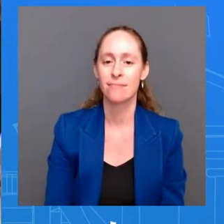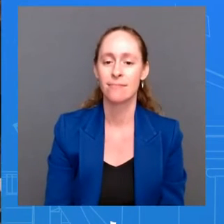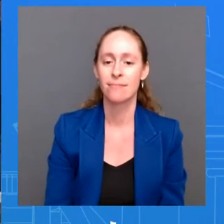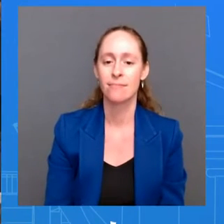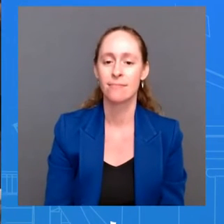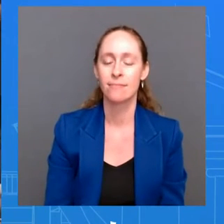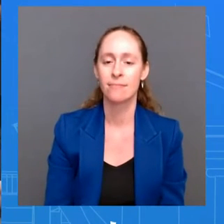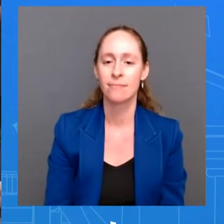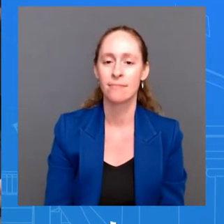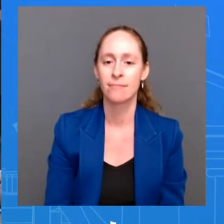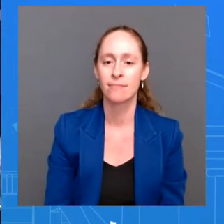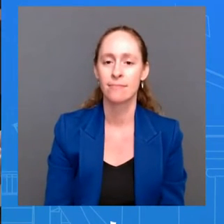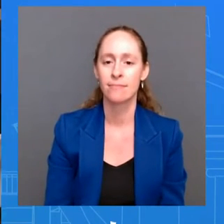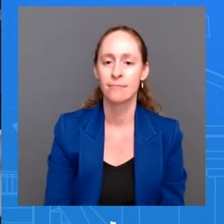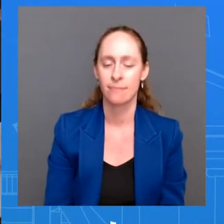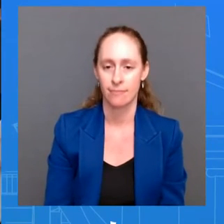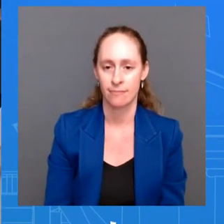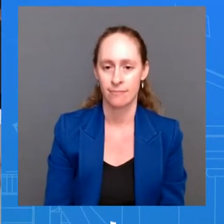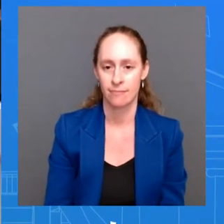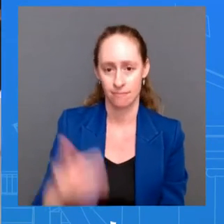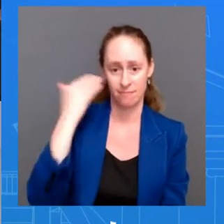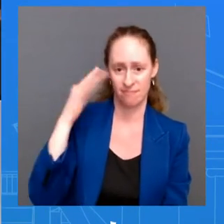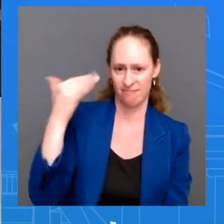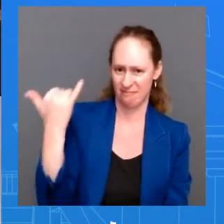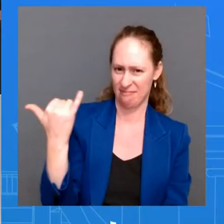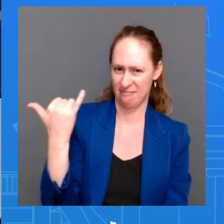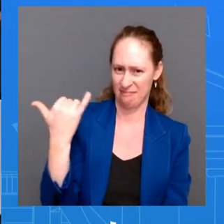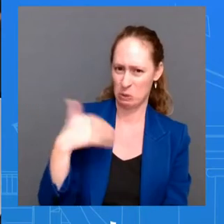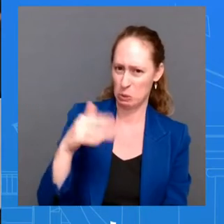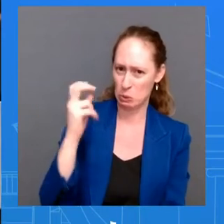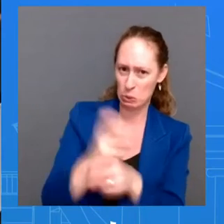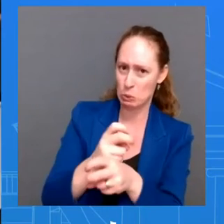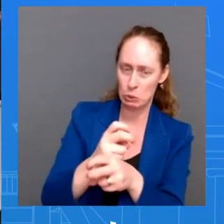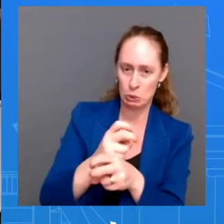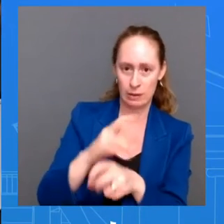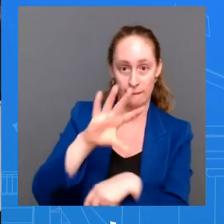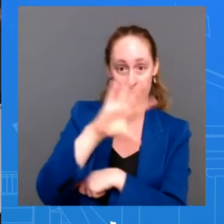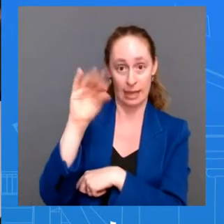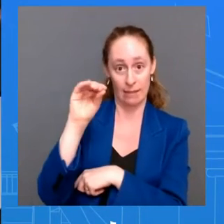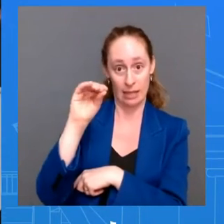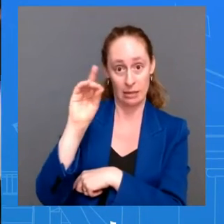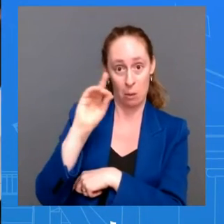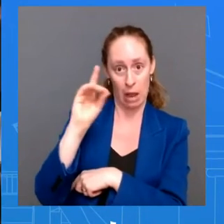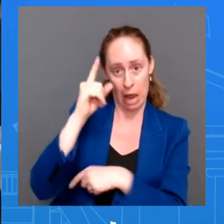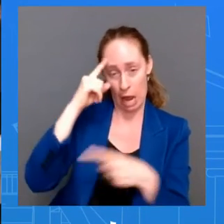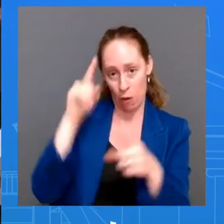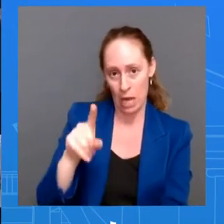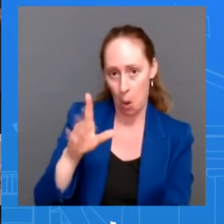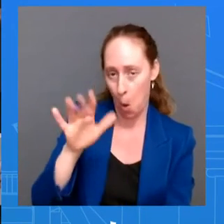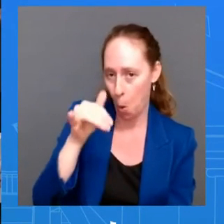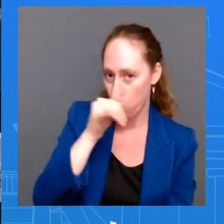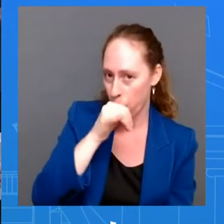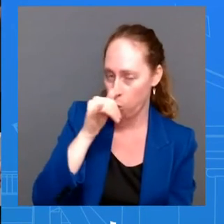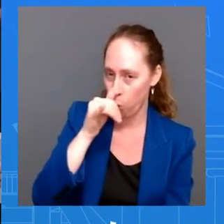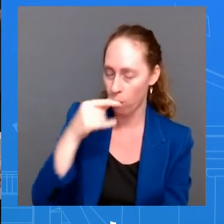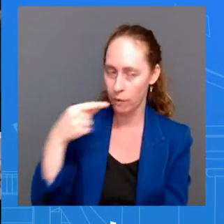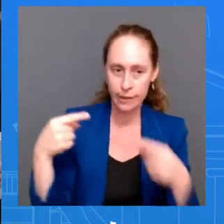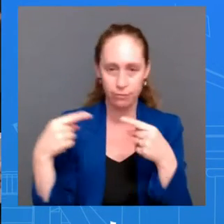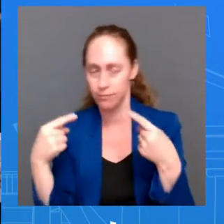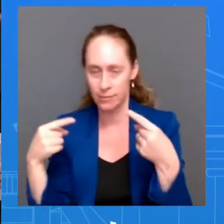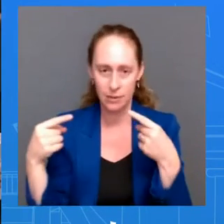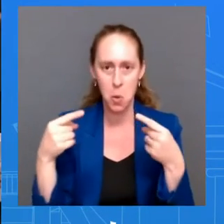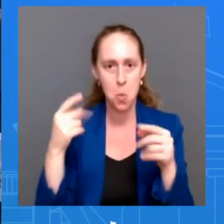bipartisan support for anything these days. When it comes to legislation to tackle inflation, and given that this bill doesn't address, you know,